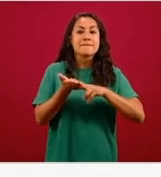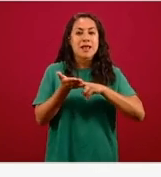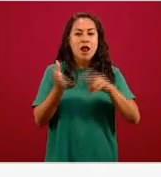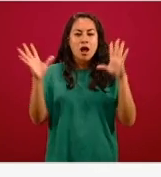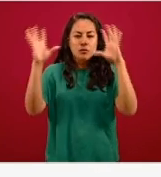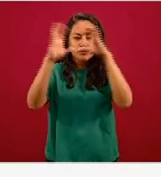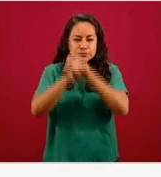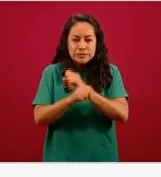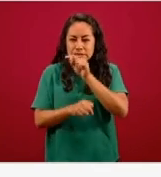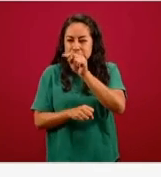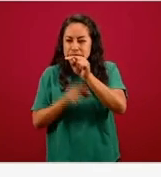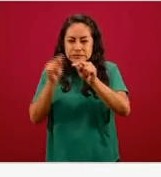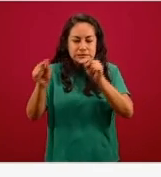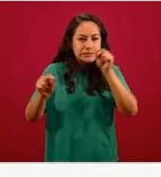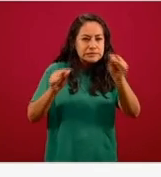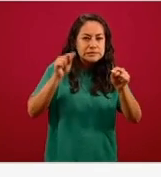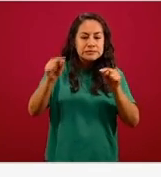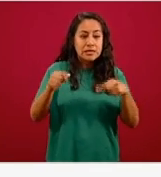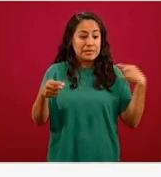have a color scale here, and